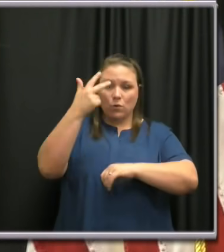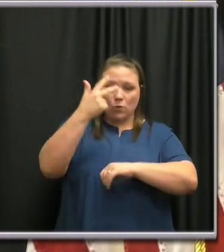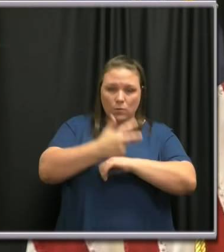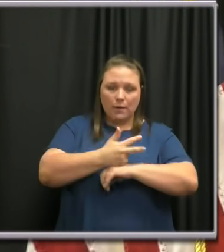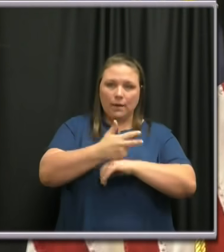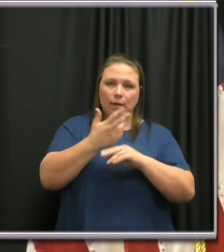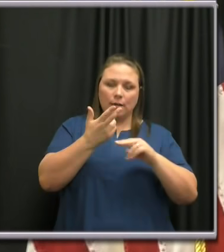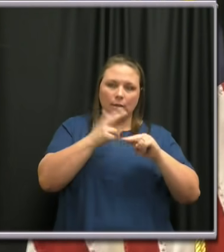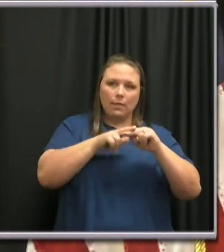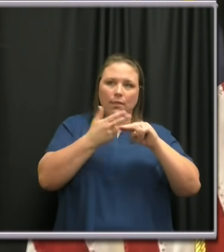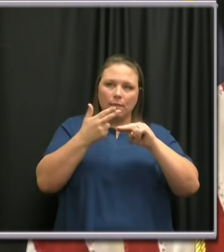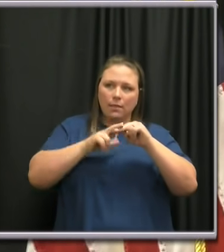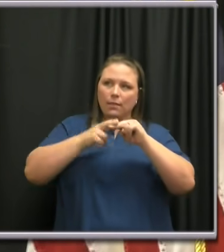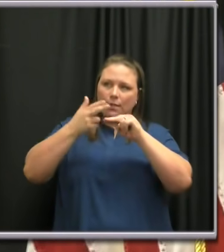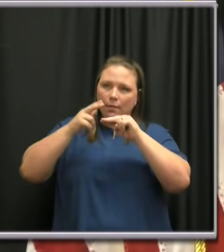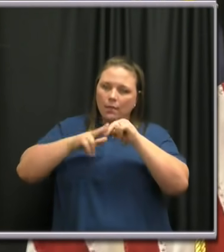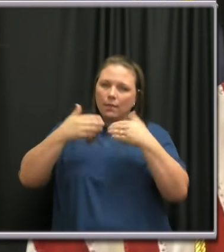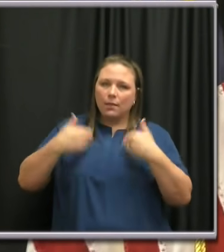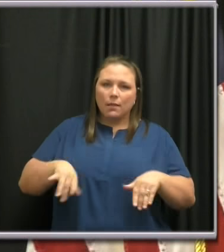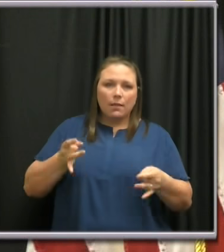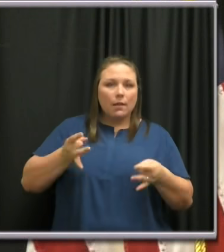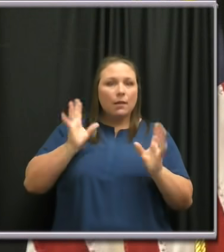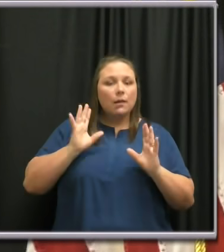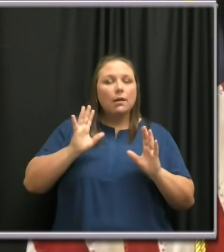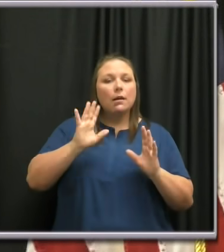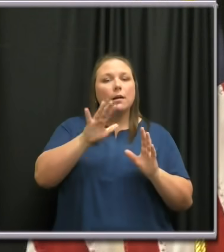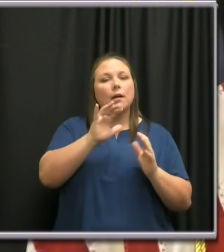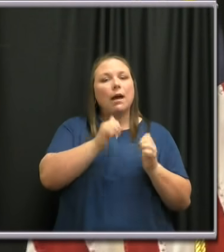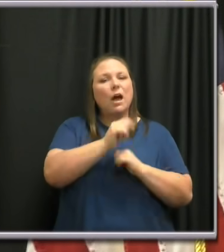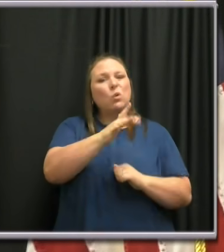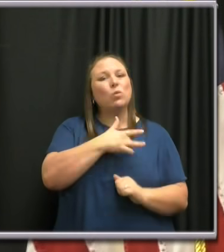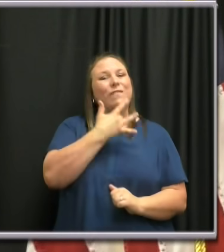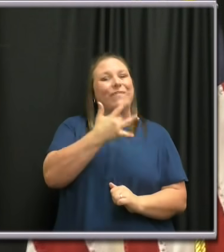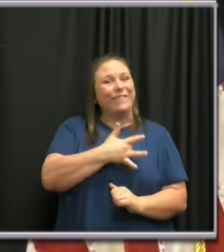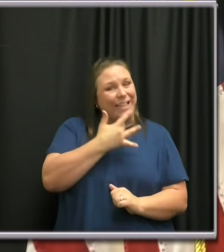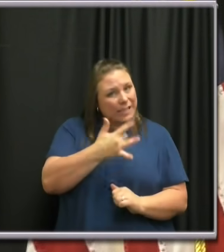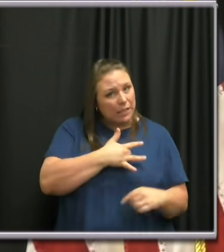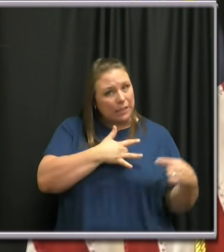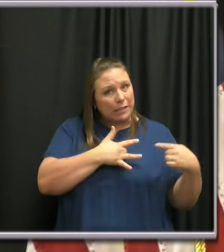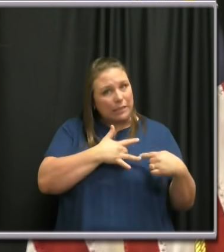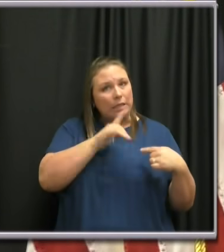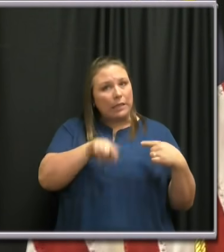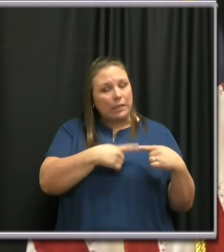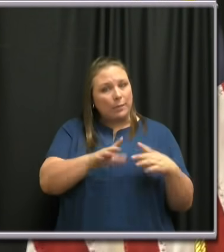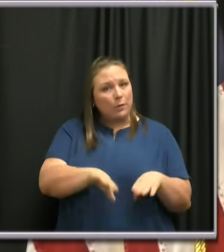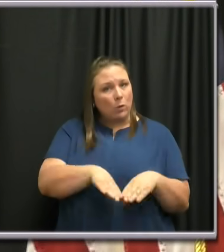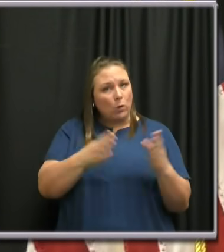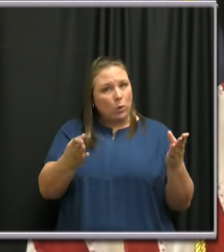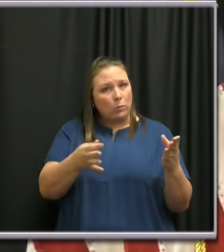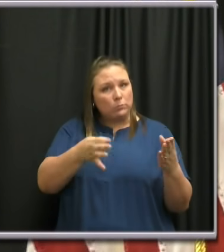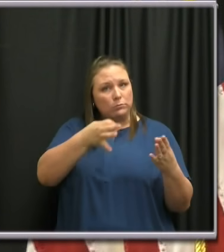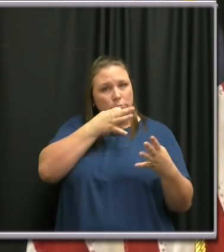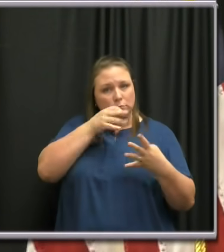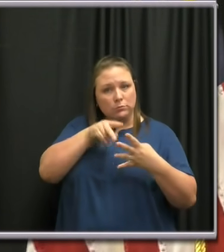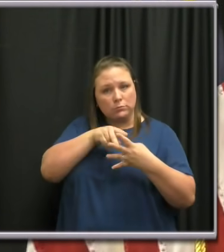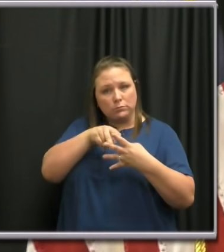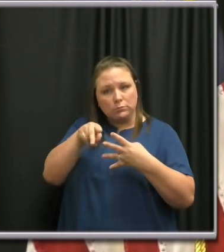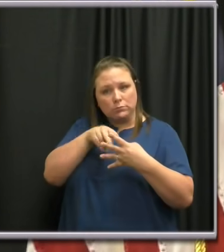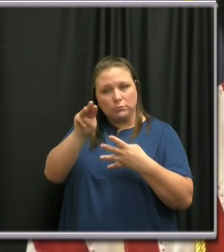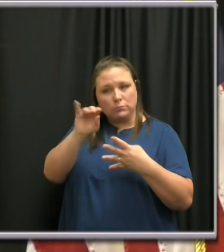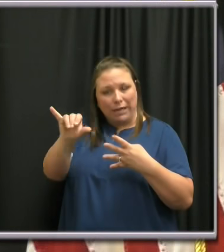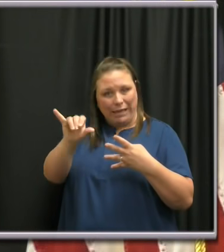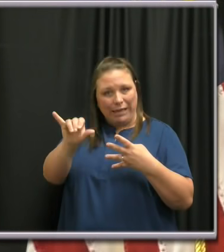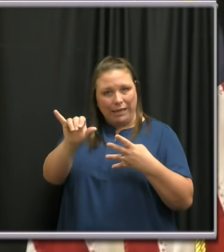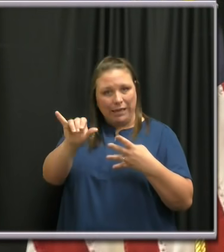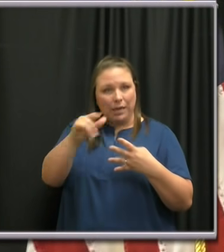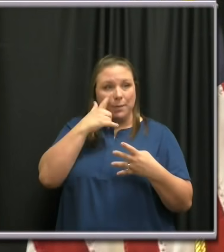back-to-back increases in cases, new cases, how are you feeling about reopening in early May?